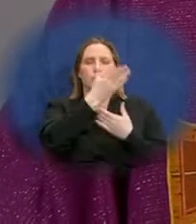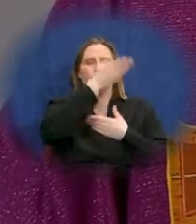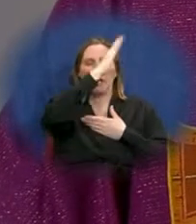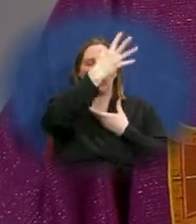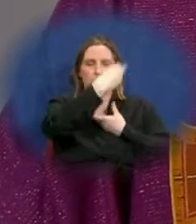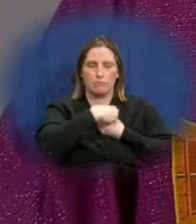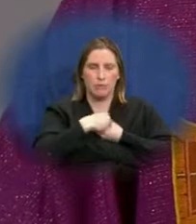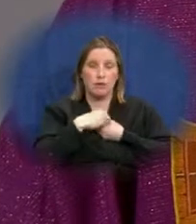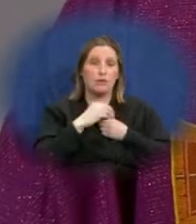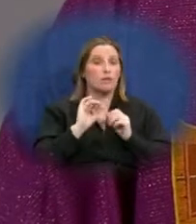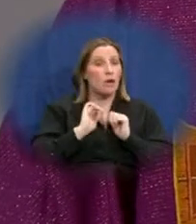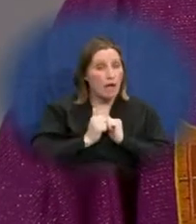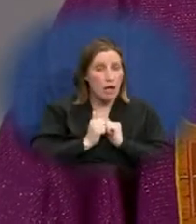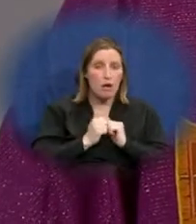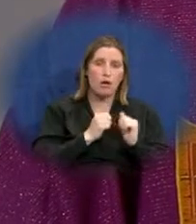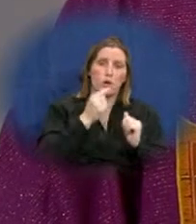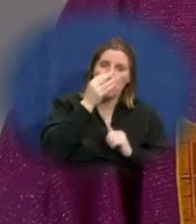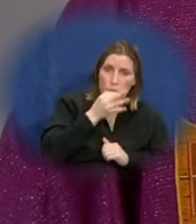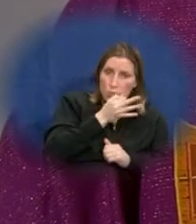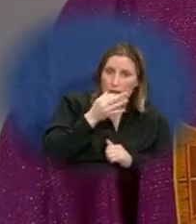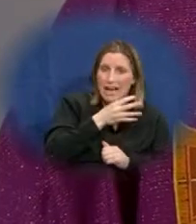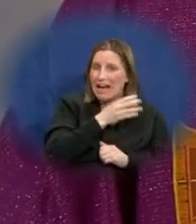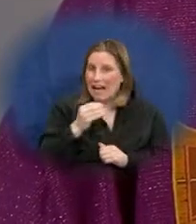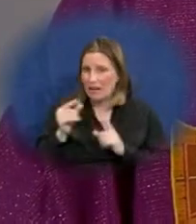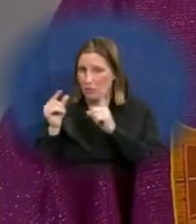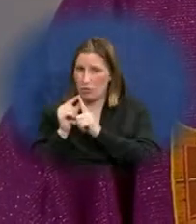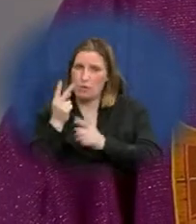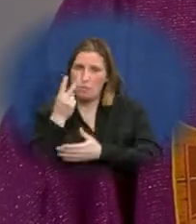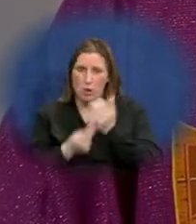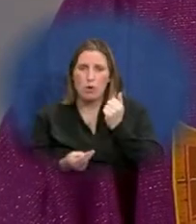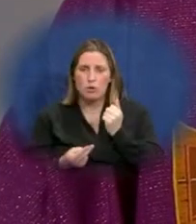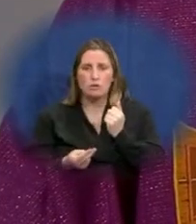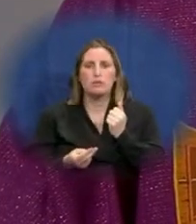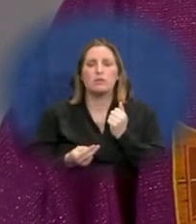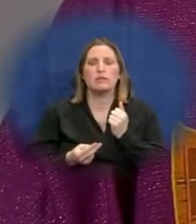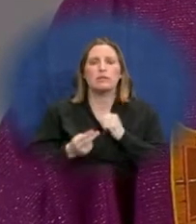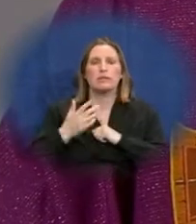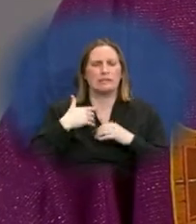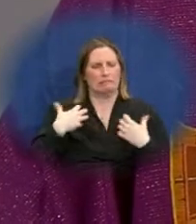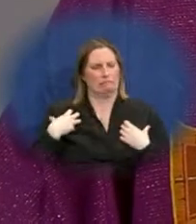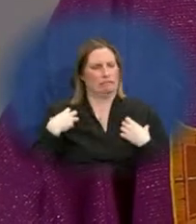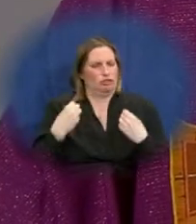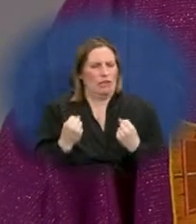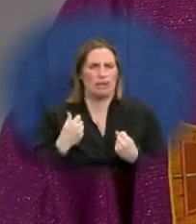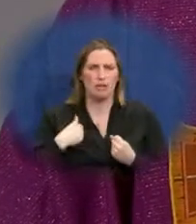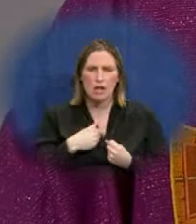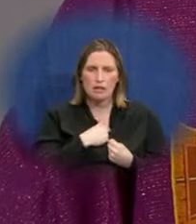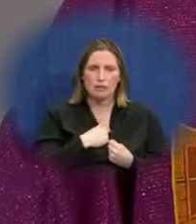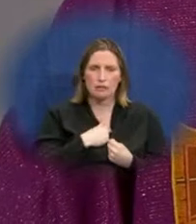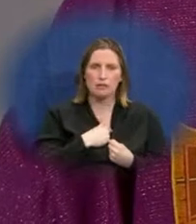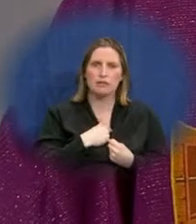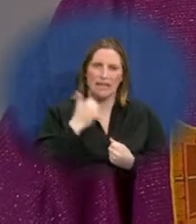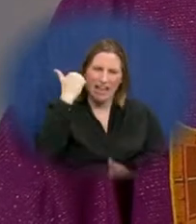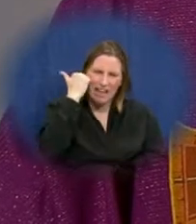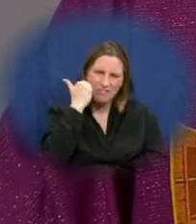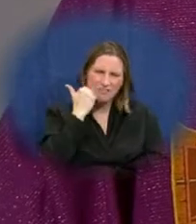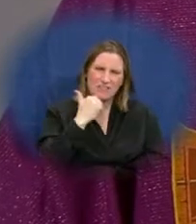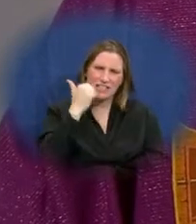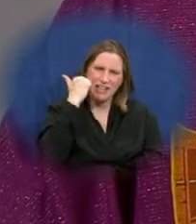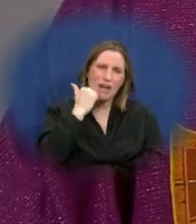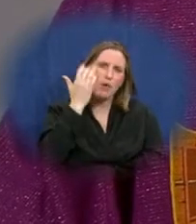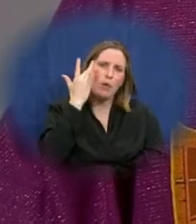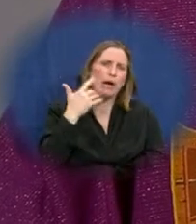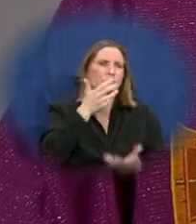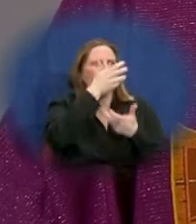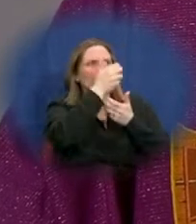Word and in Holy Eucharist, the great gift that ennobles us and strengthens us each and every day to trust